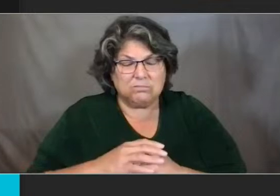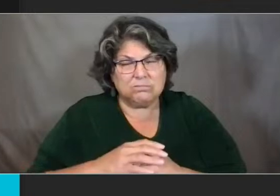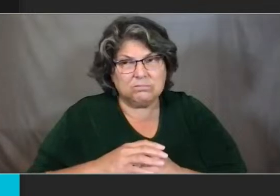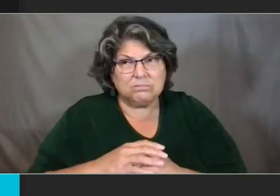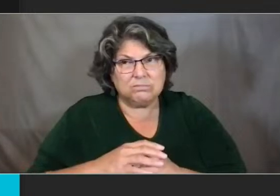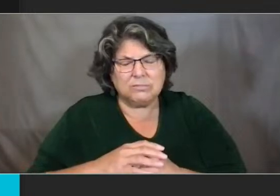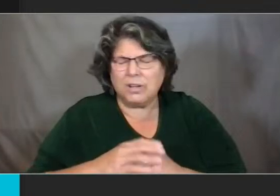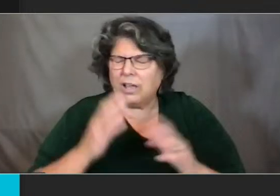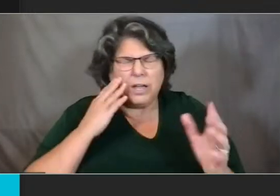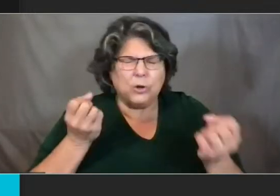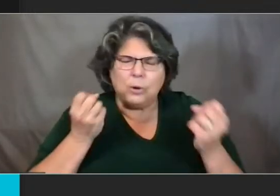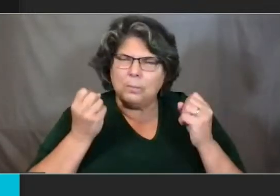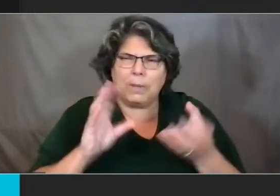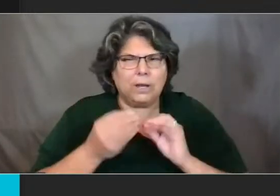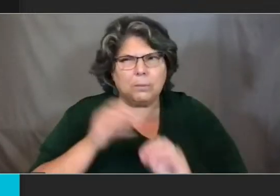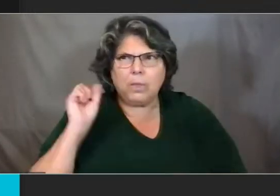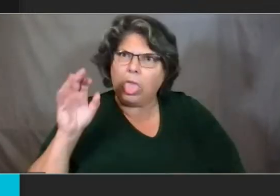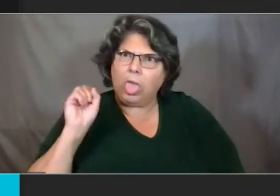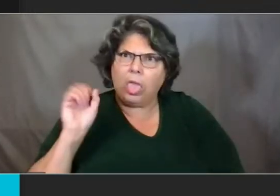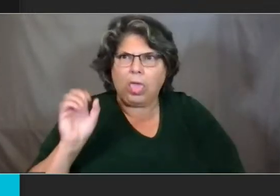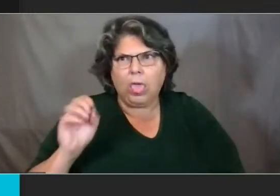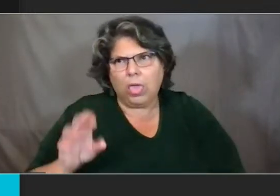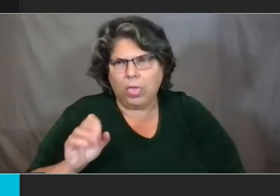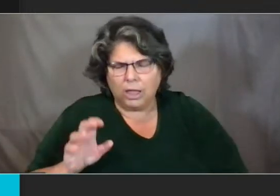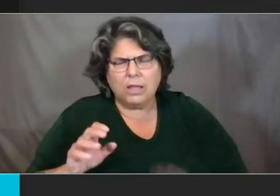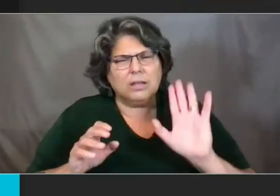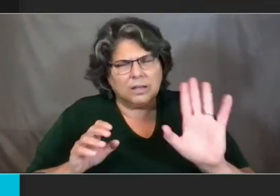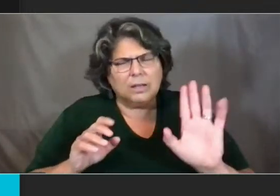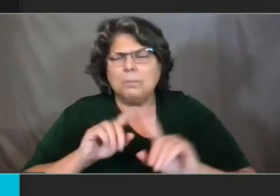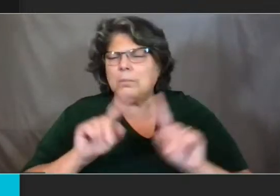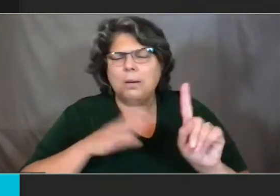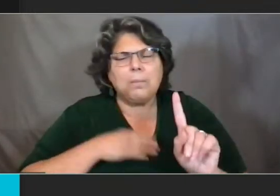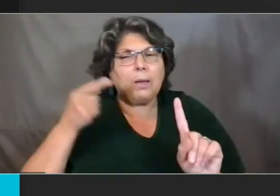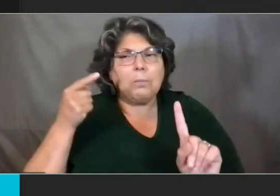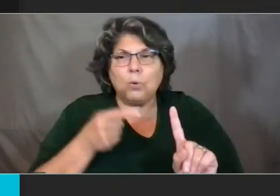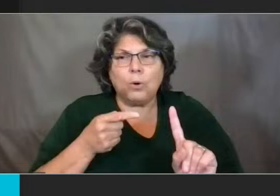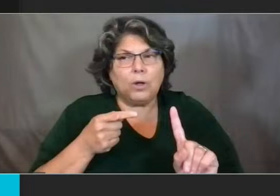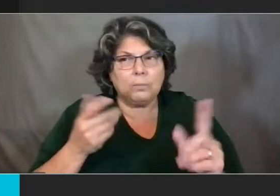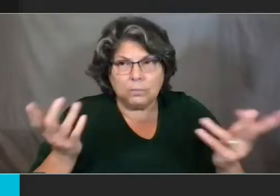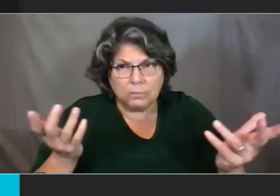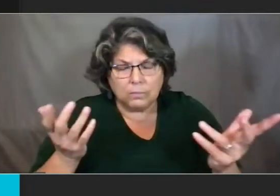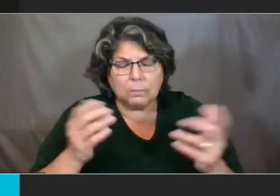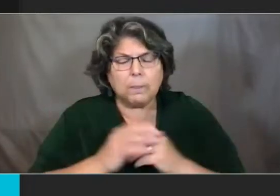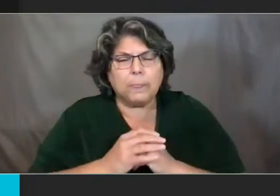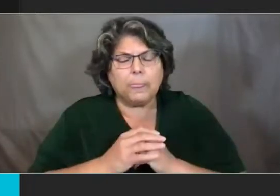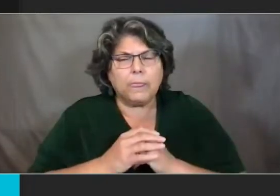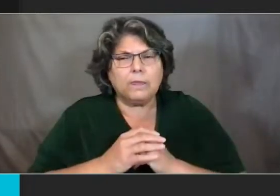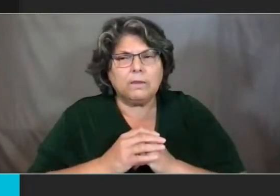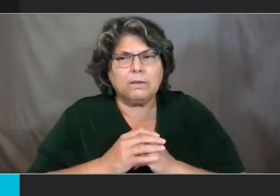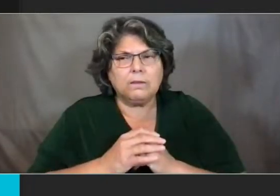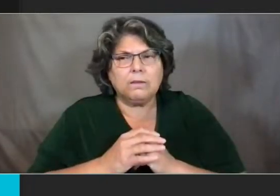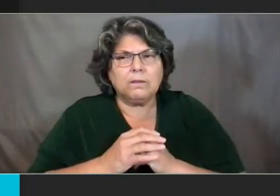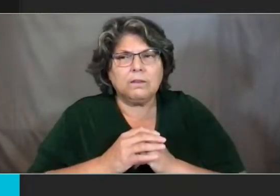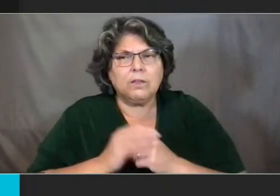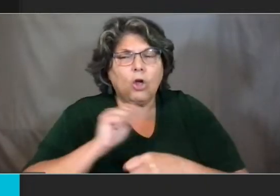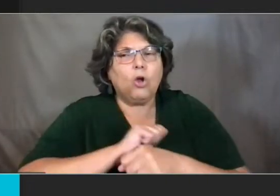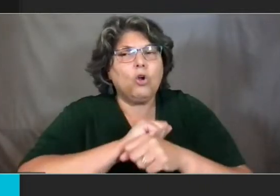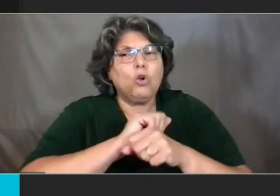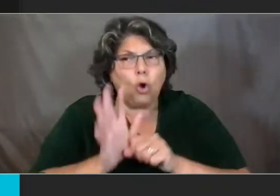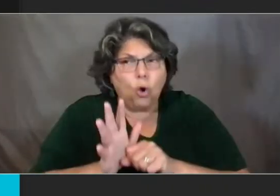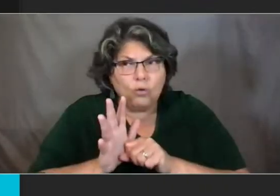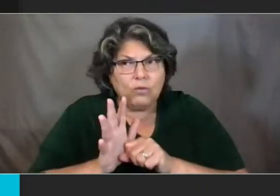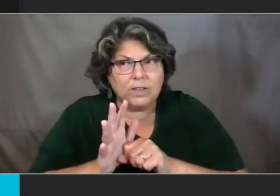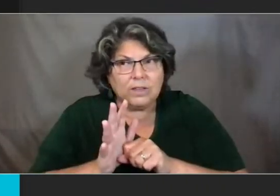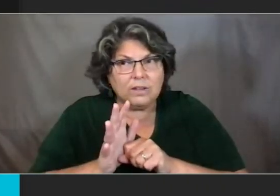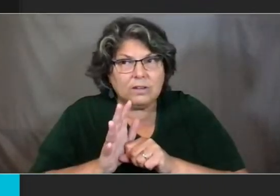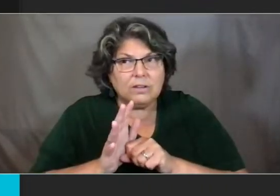I'm rattling off numbers, but what I hope you take away from this is that the risk of dying from COVID is 1,000 times